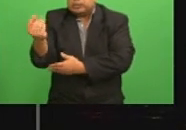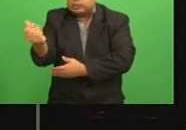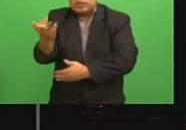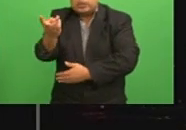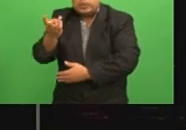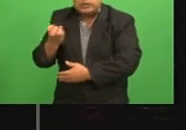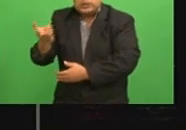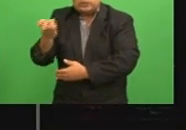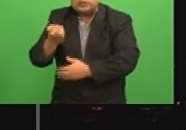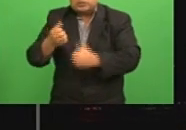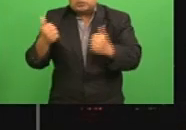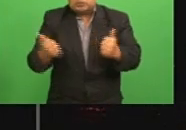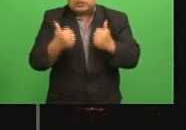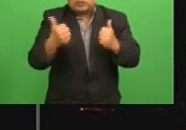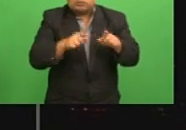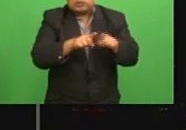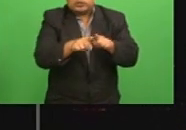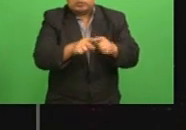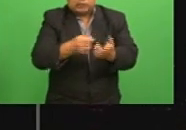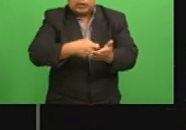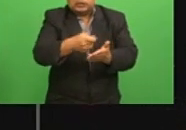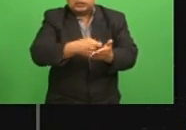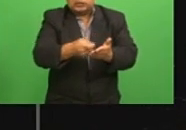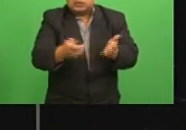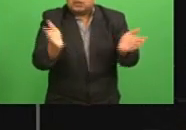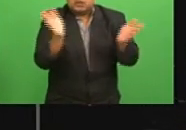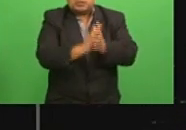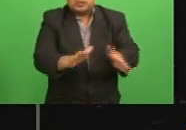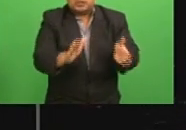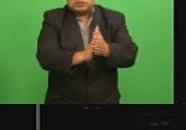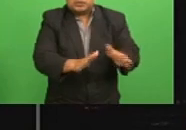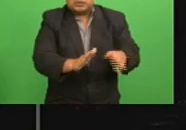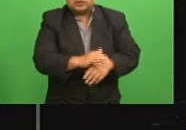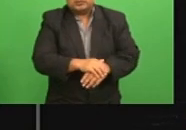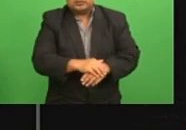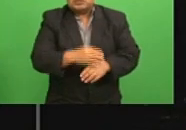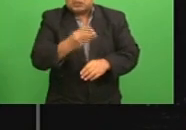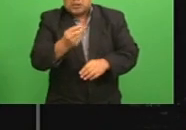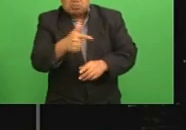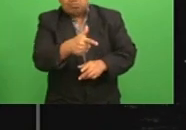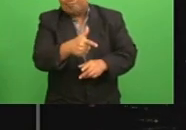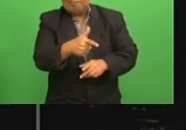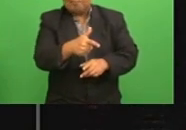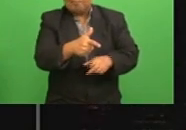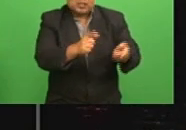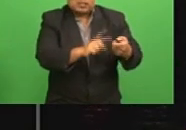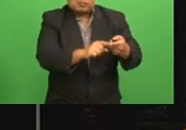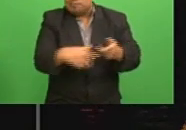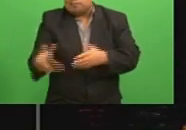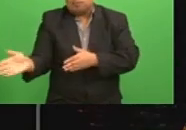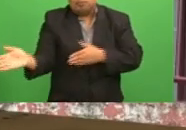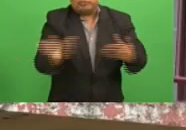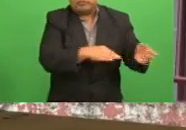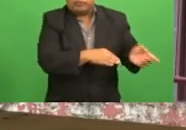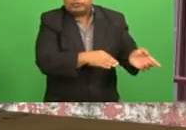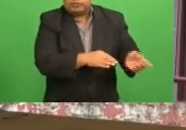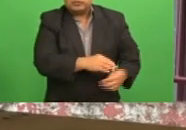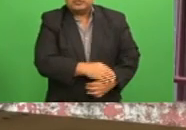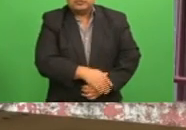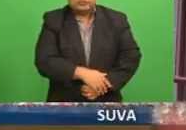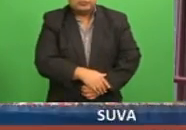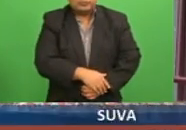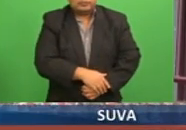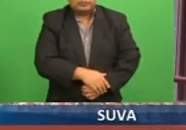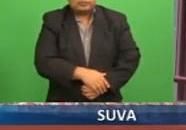have either returned to their home countries or have downgraded to cheaper apartments. Kritika Kumar reports. Bayshore Real